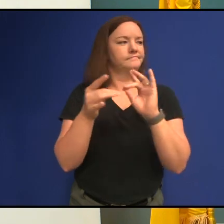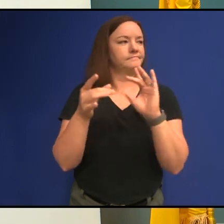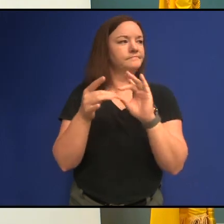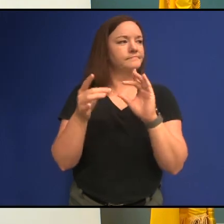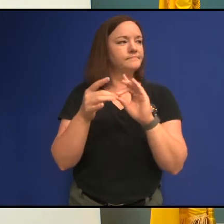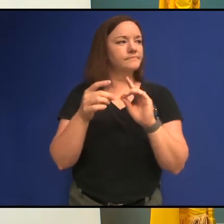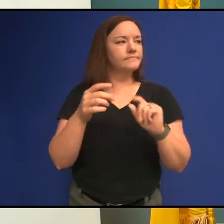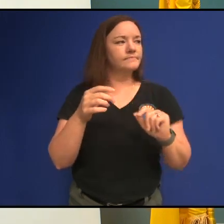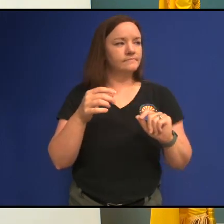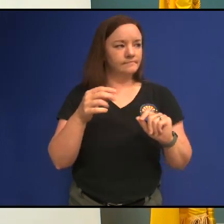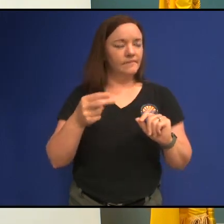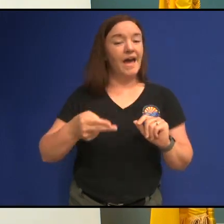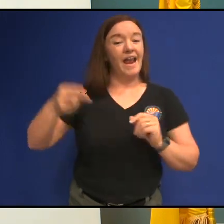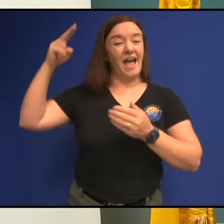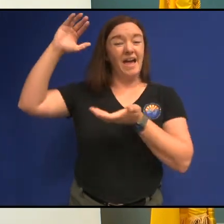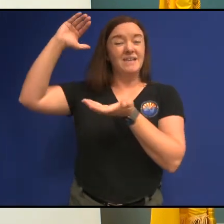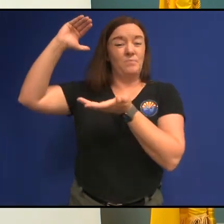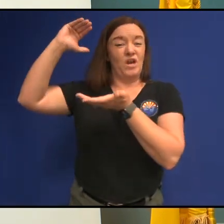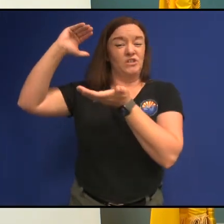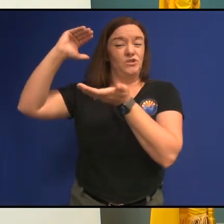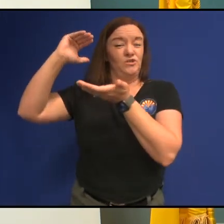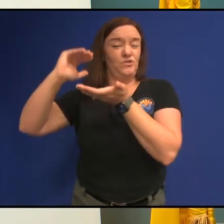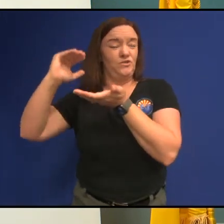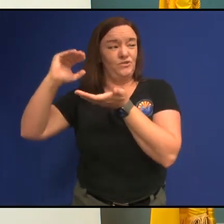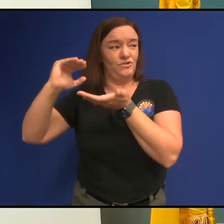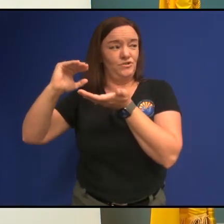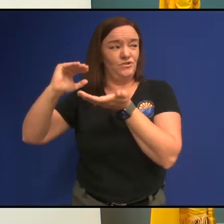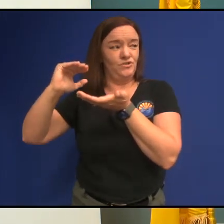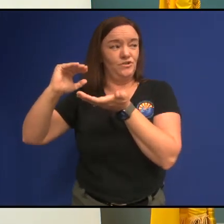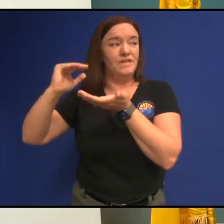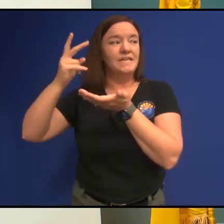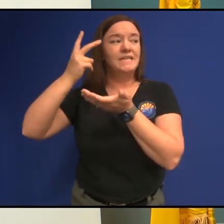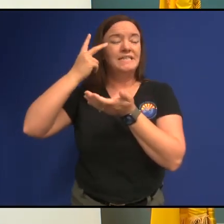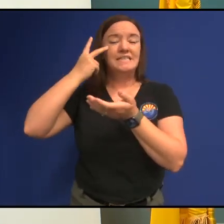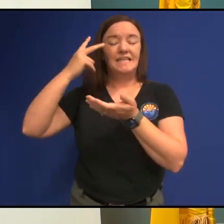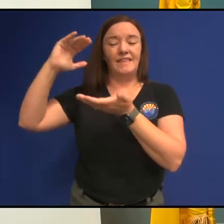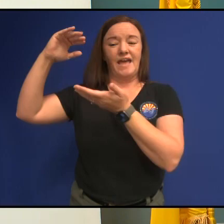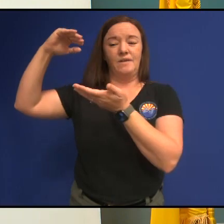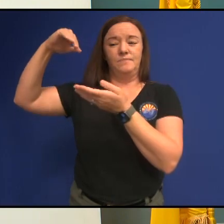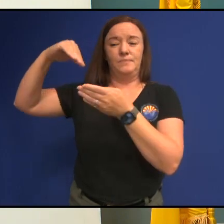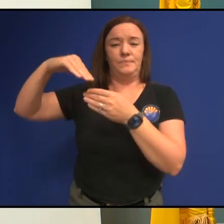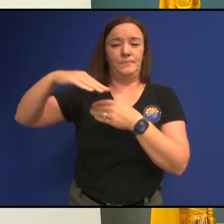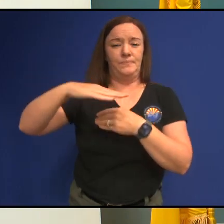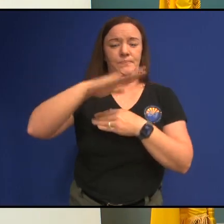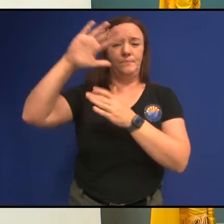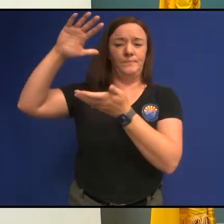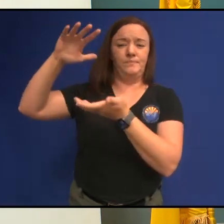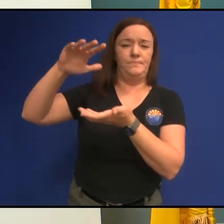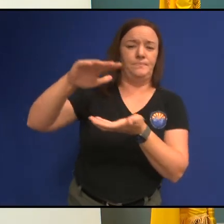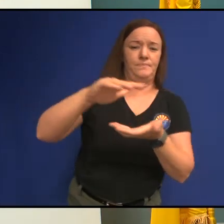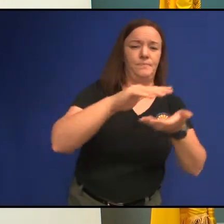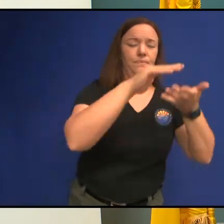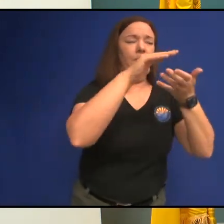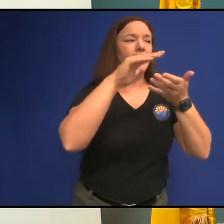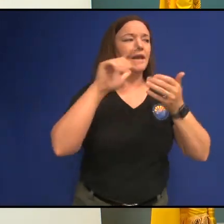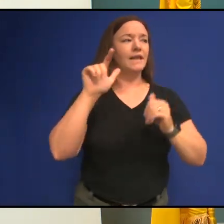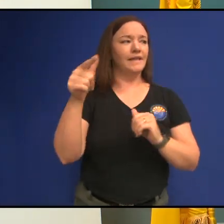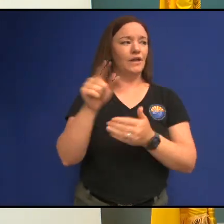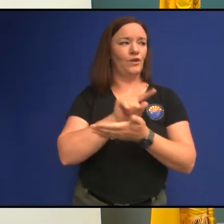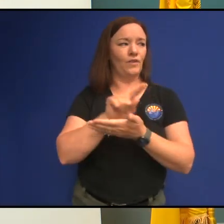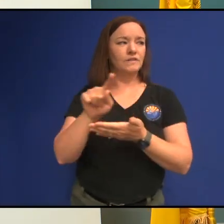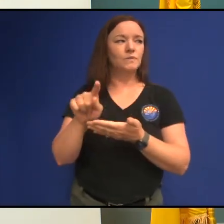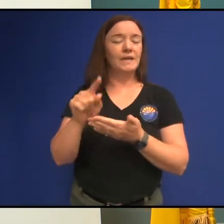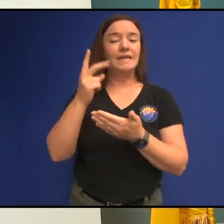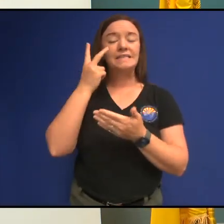high area of high pressure starts to set, you can kind of see a little curve in the dew points here as we head later in the week and see them